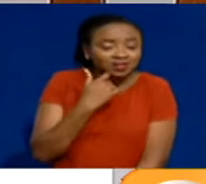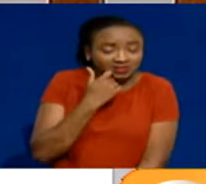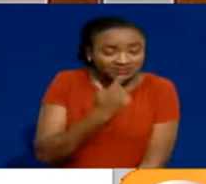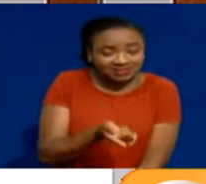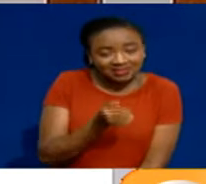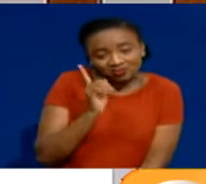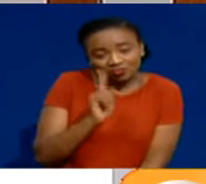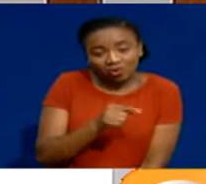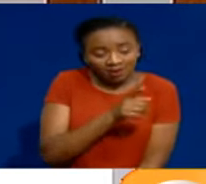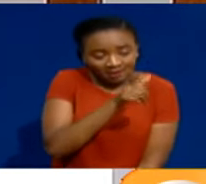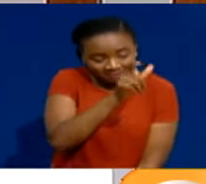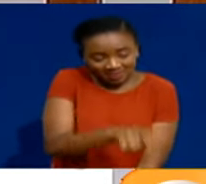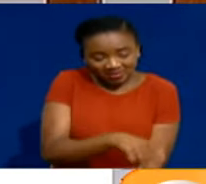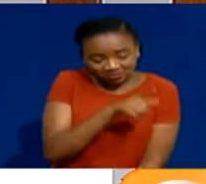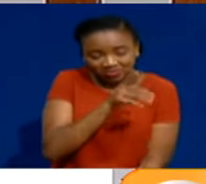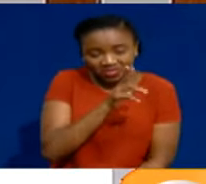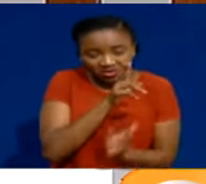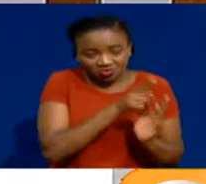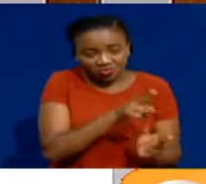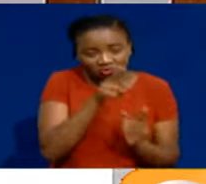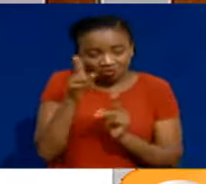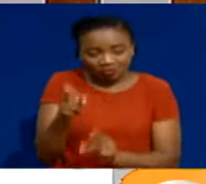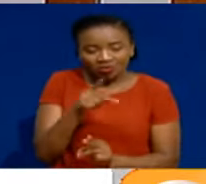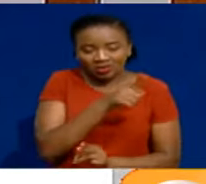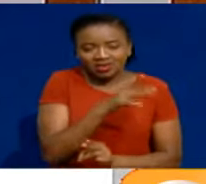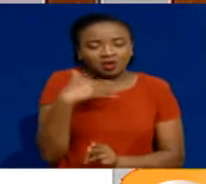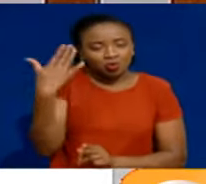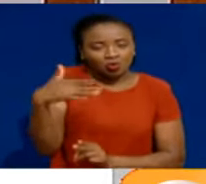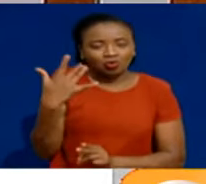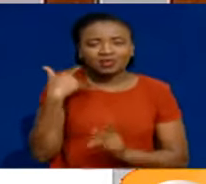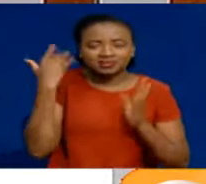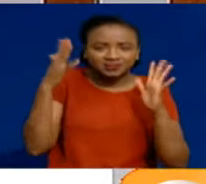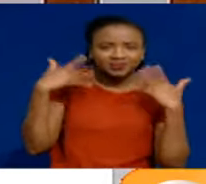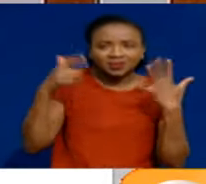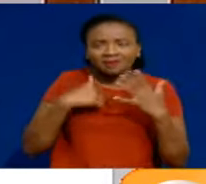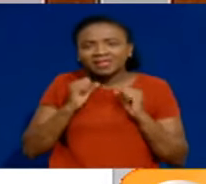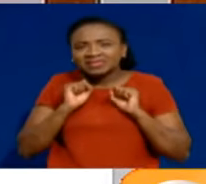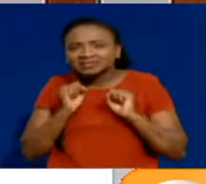is worried of his or her security.